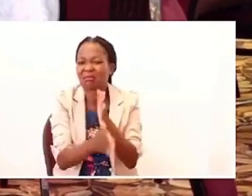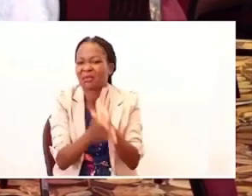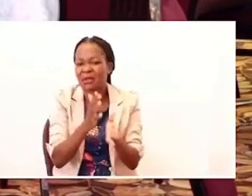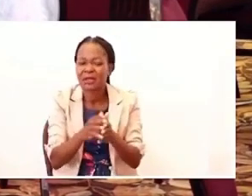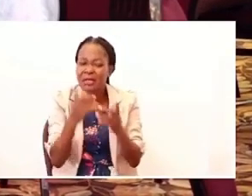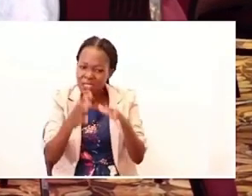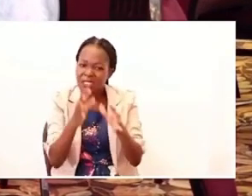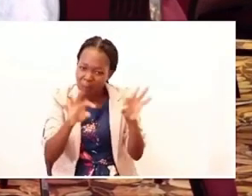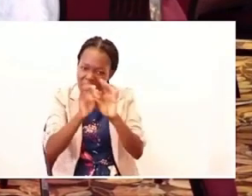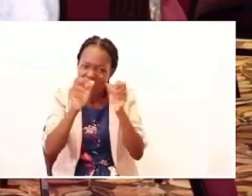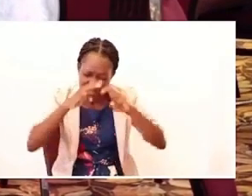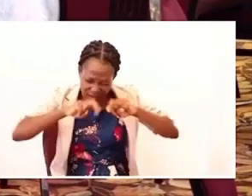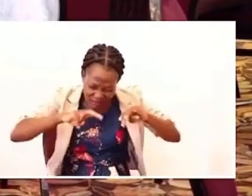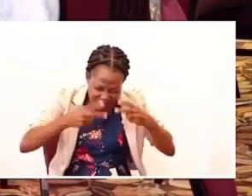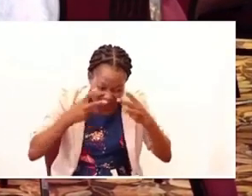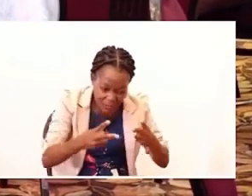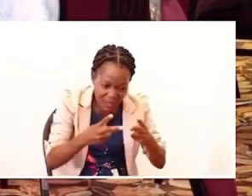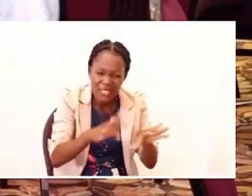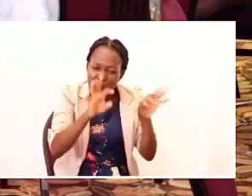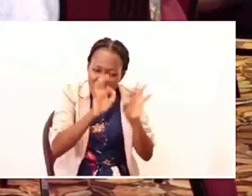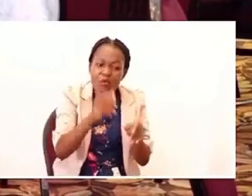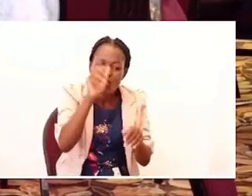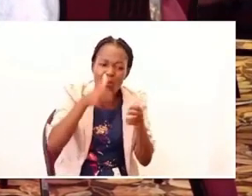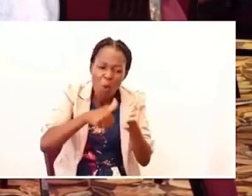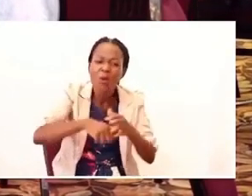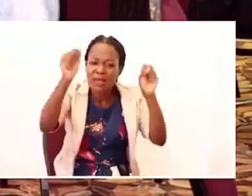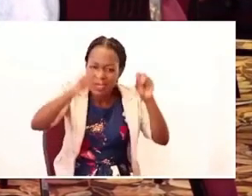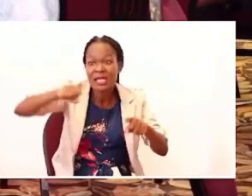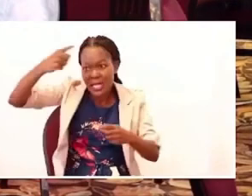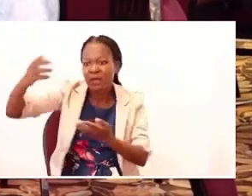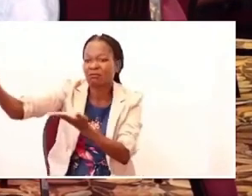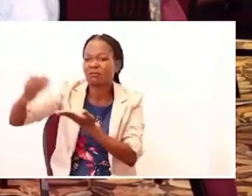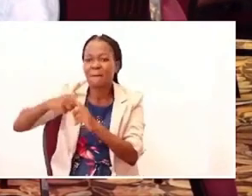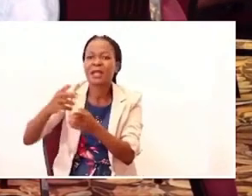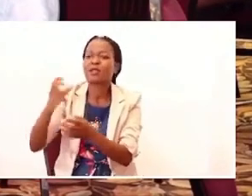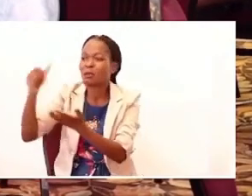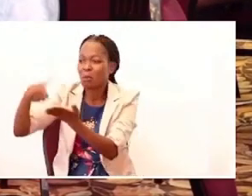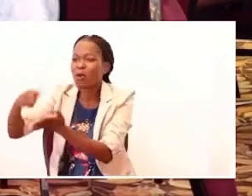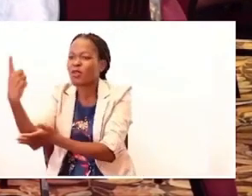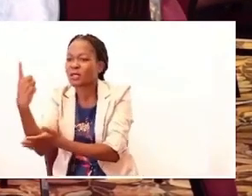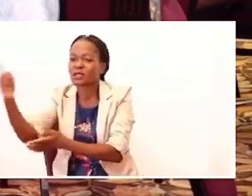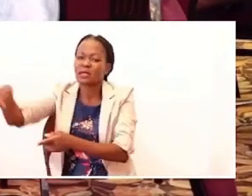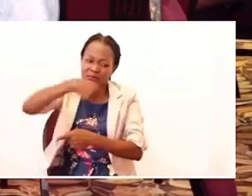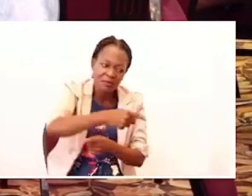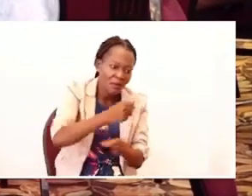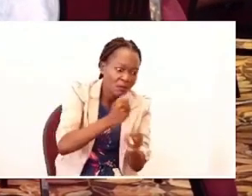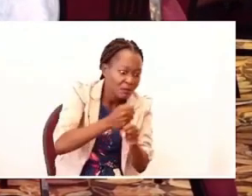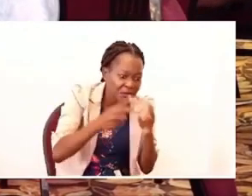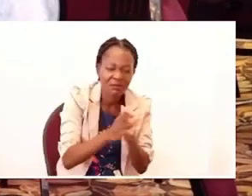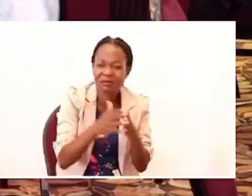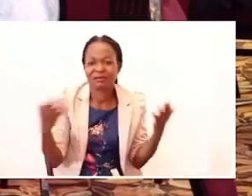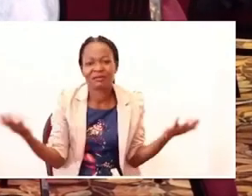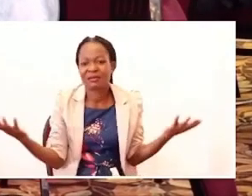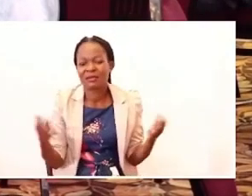extensive analysis internally. So that's my first proposition. Debt is inevitable, but how